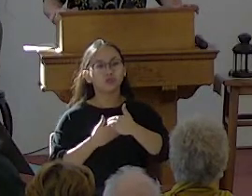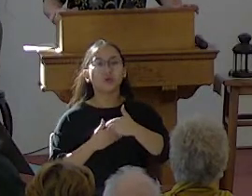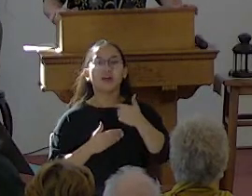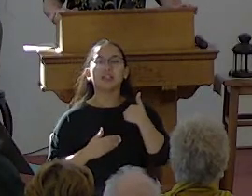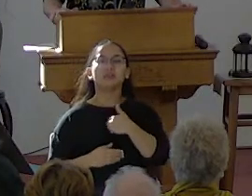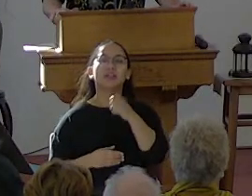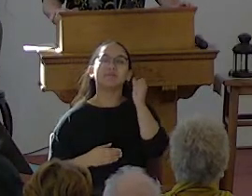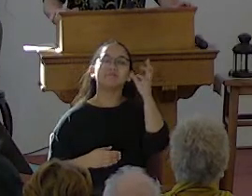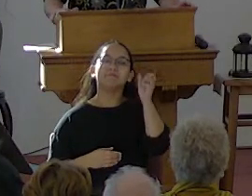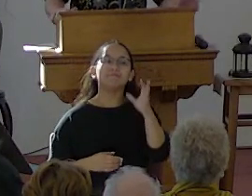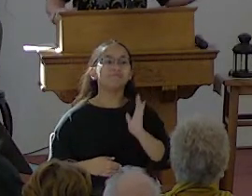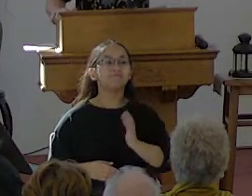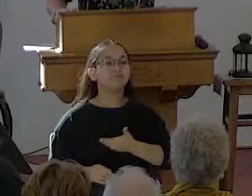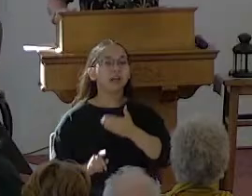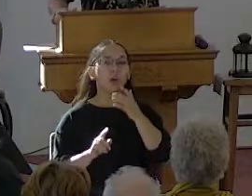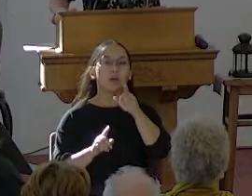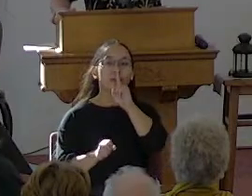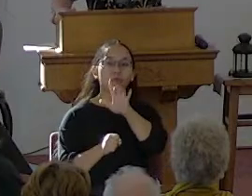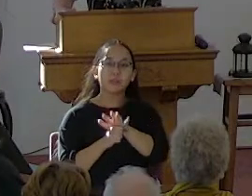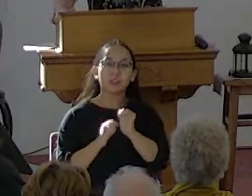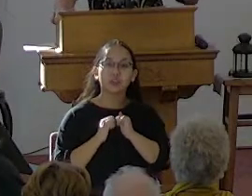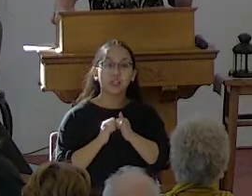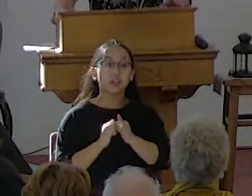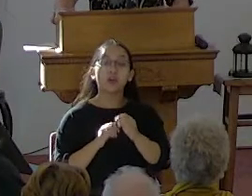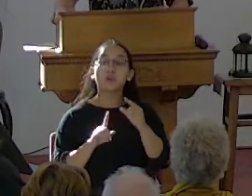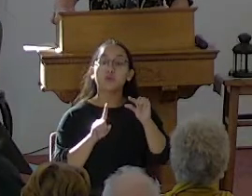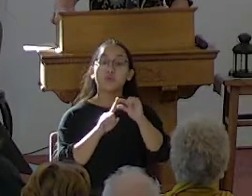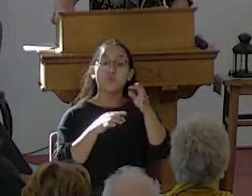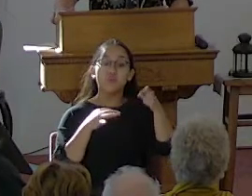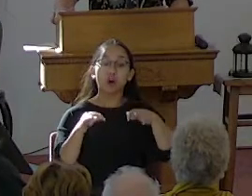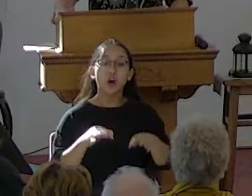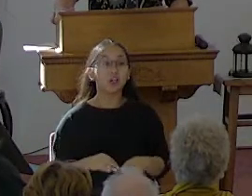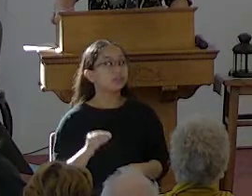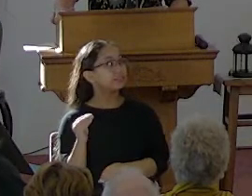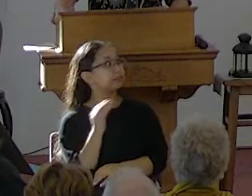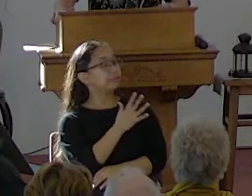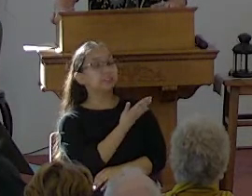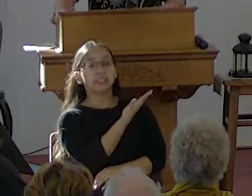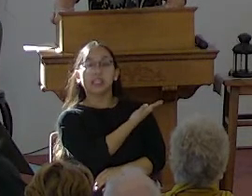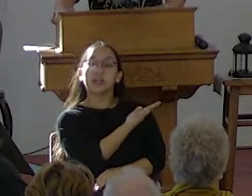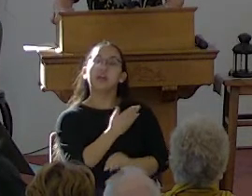The words are projected here and printed in your words of service.